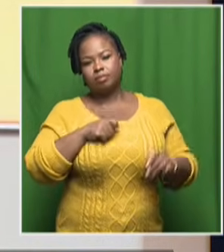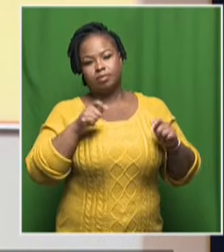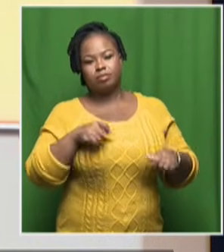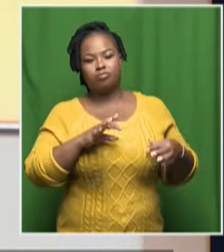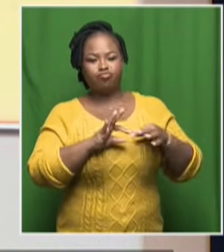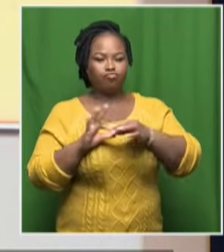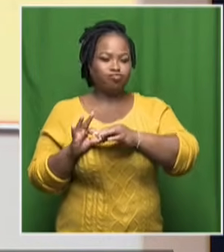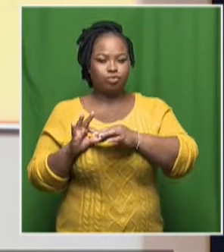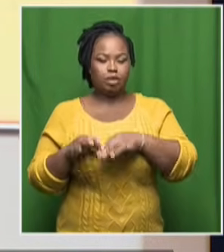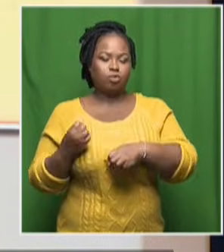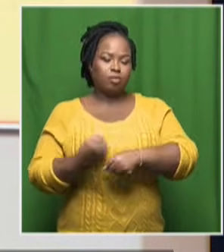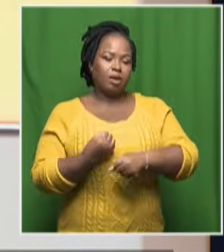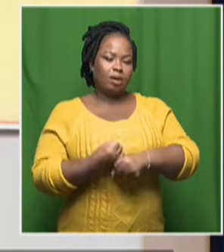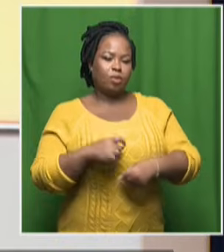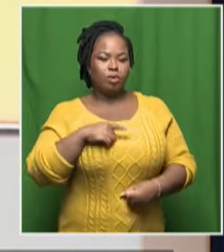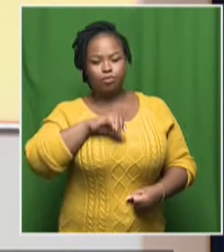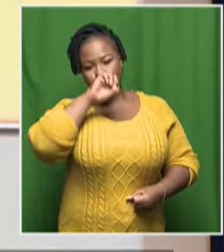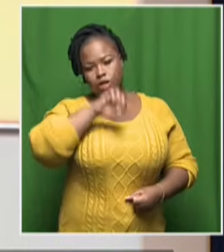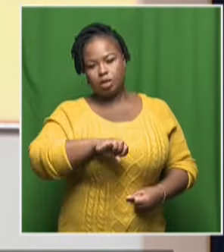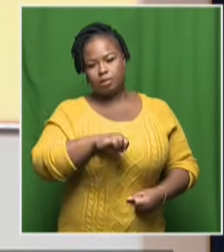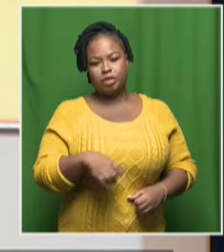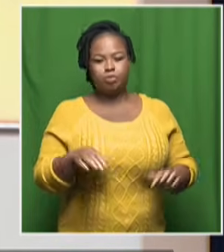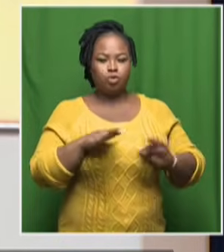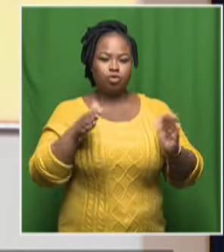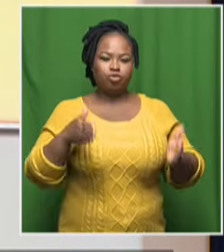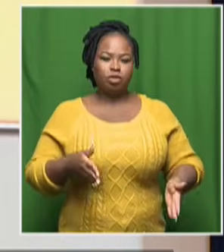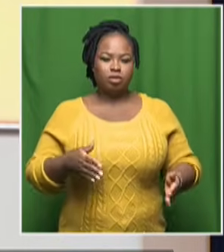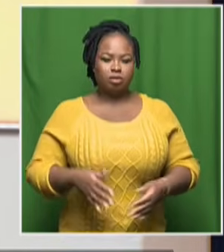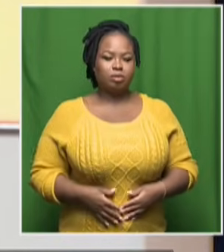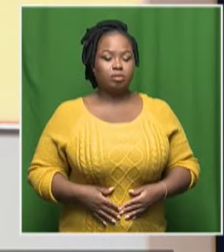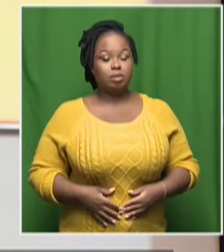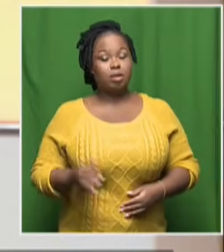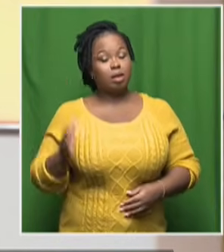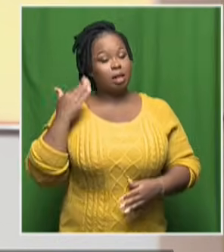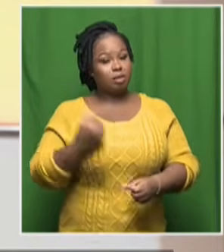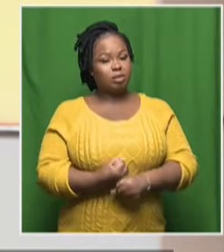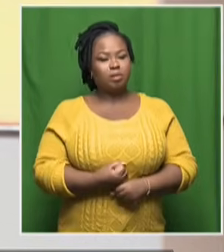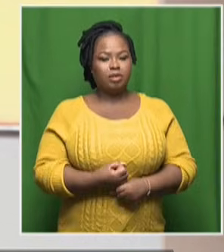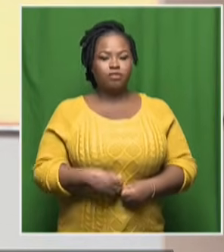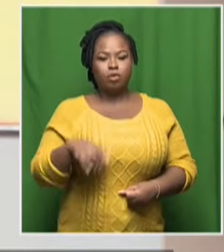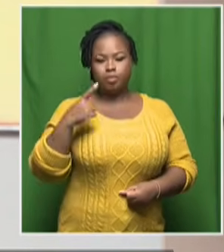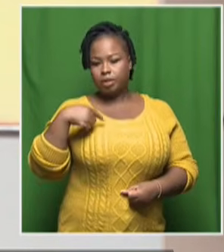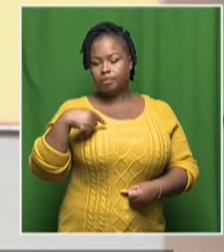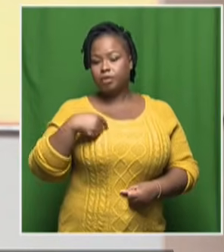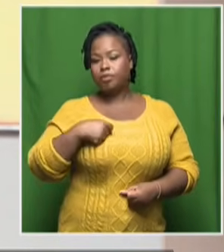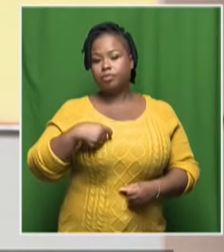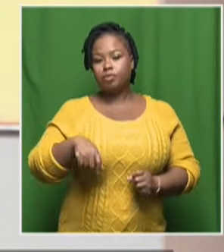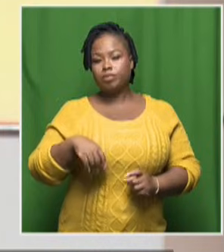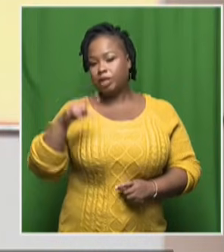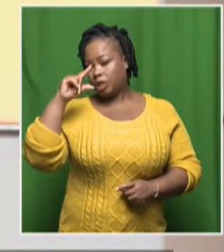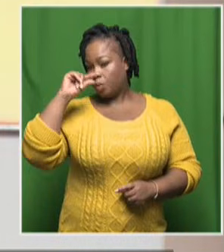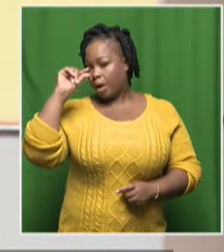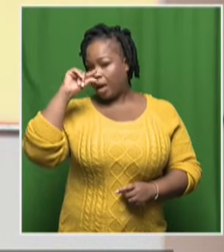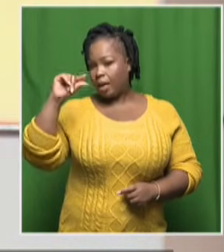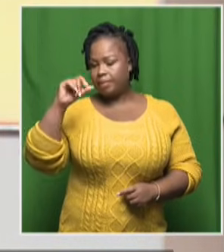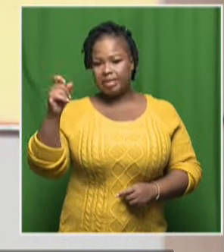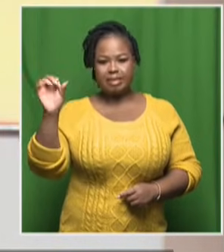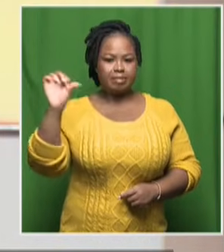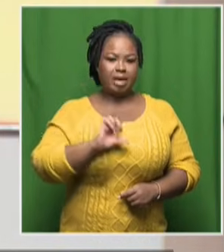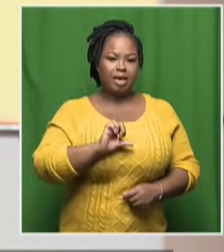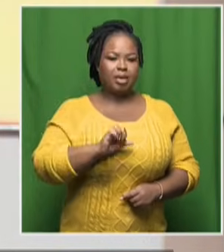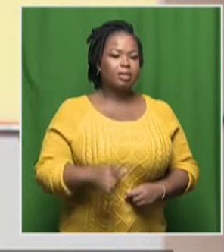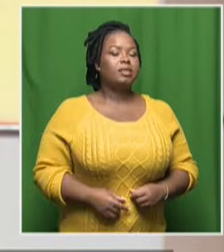relationships that you create. You know, I just love being on stage. I can be tired. I remember last year I just flew in from Dubai, and I was like, I don't know, I'm gonna make it. Then